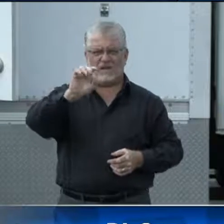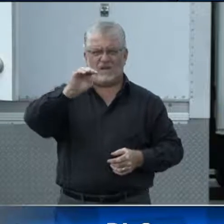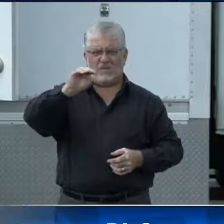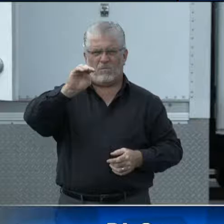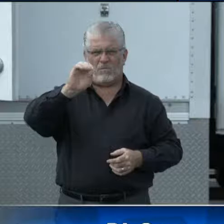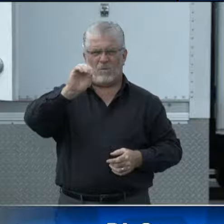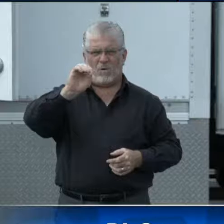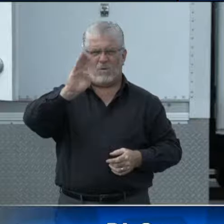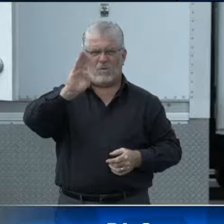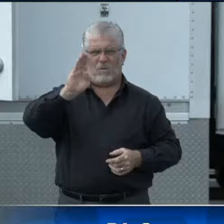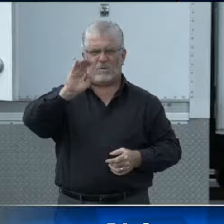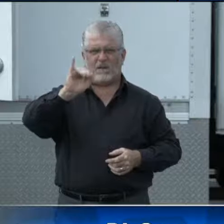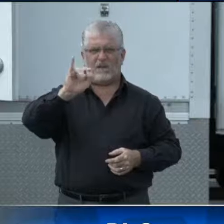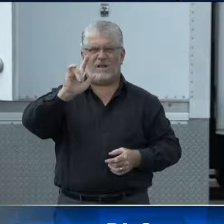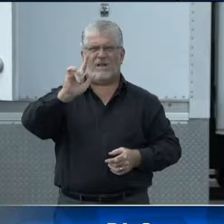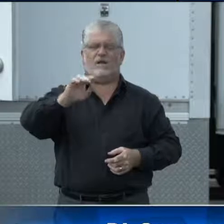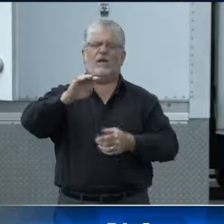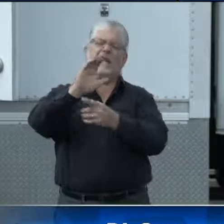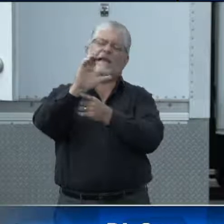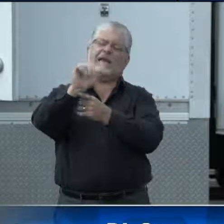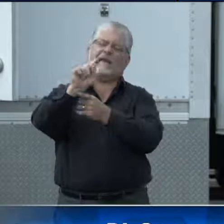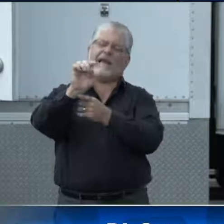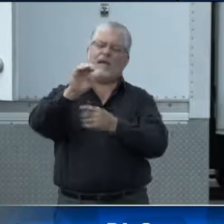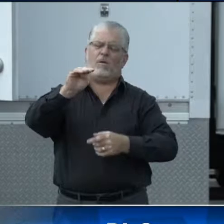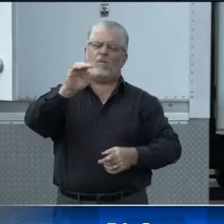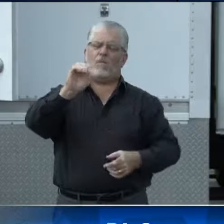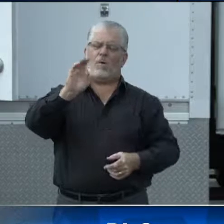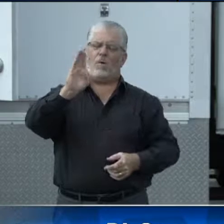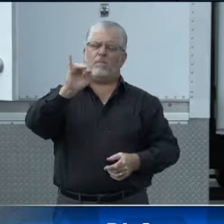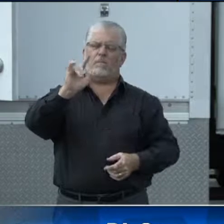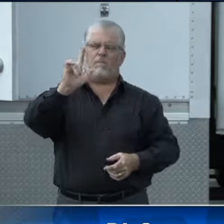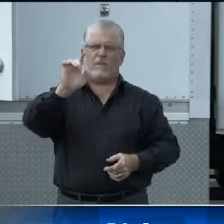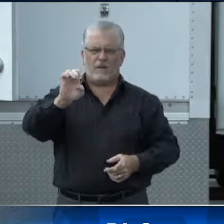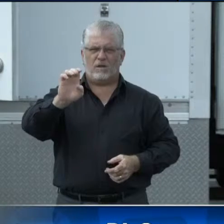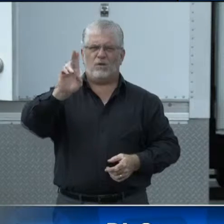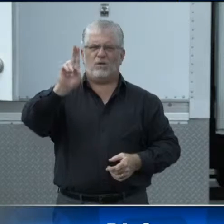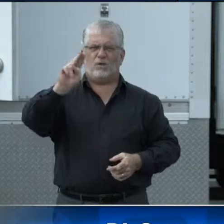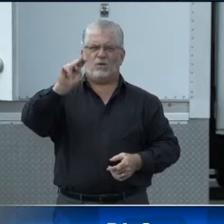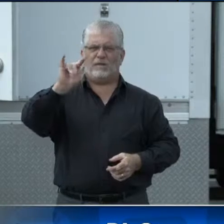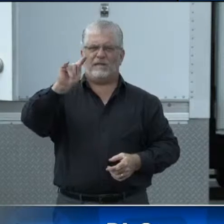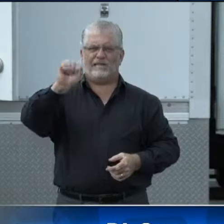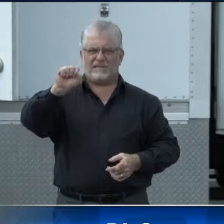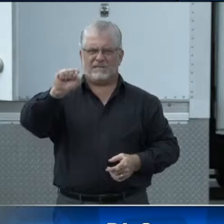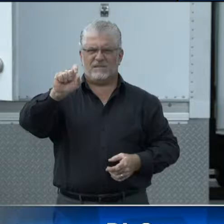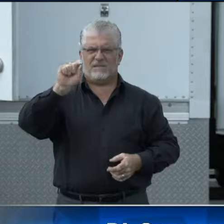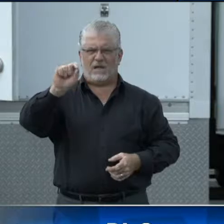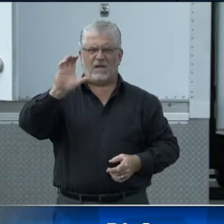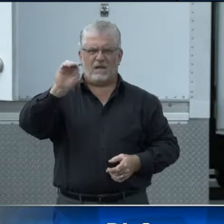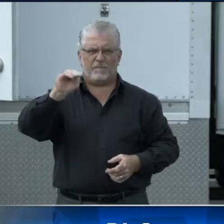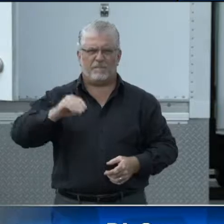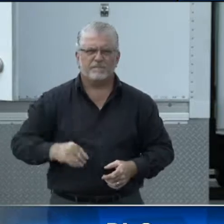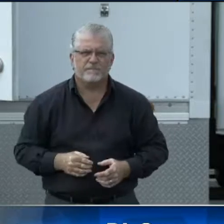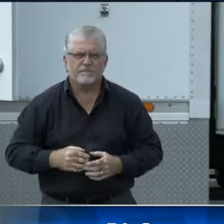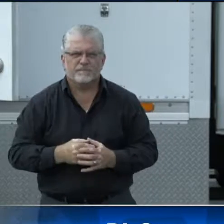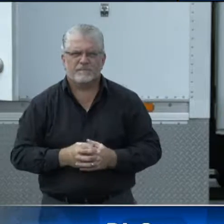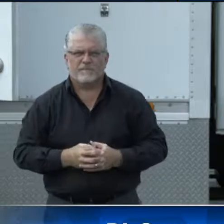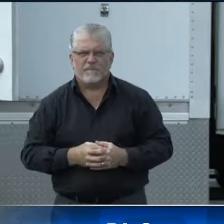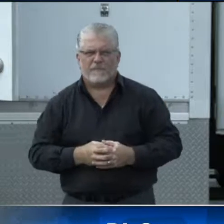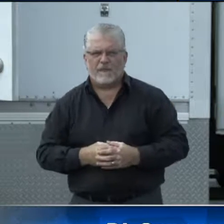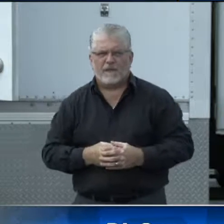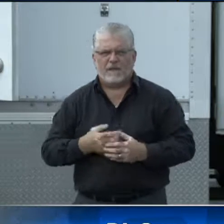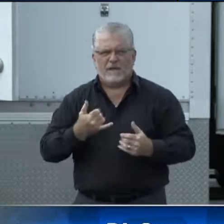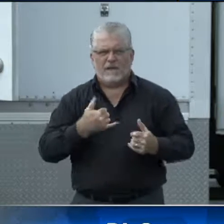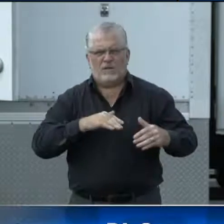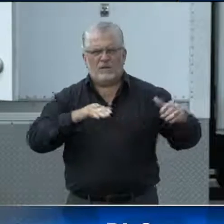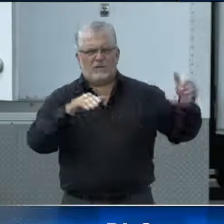I would like to now introduce Kathy McKenzie, Vice President of the Community Affairs at Highmark